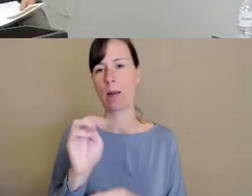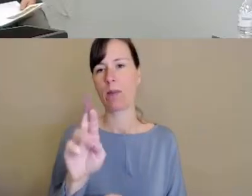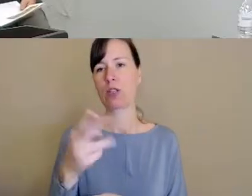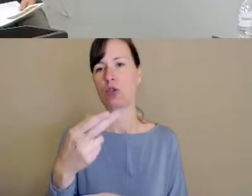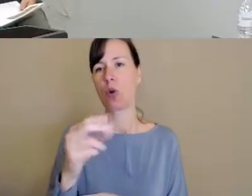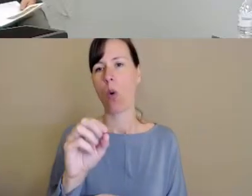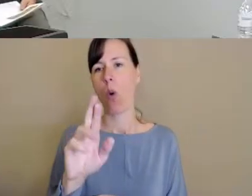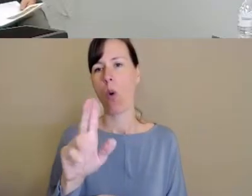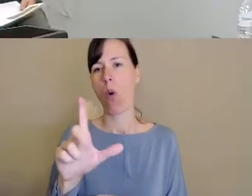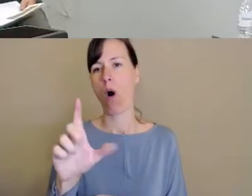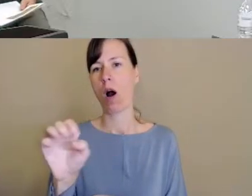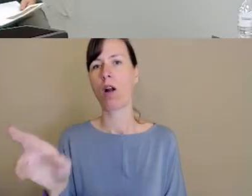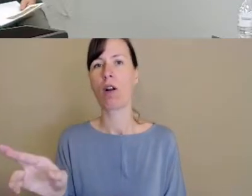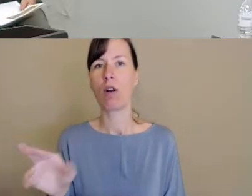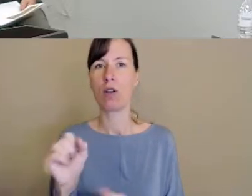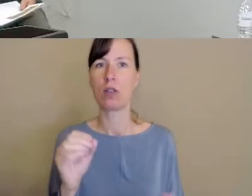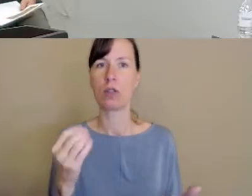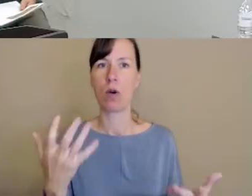for